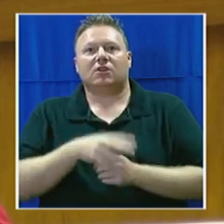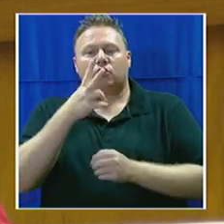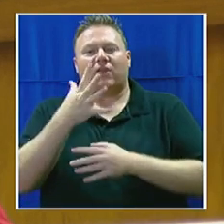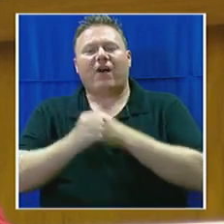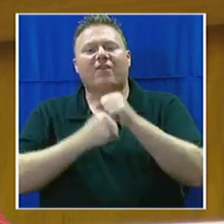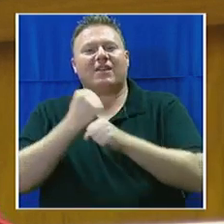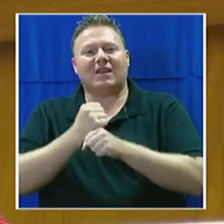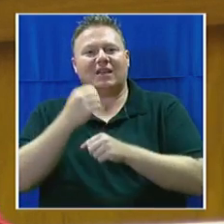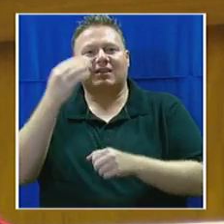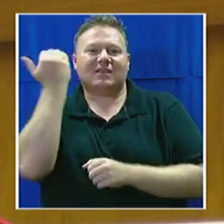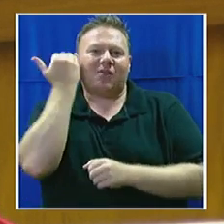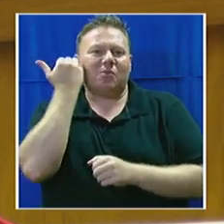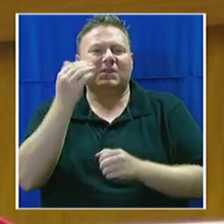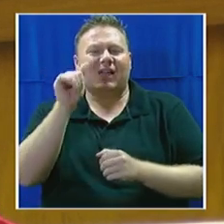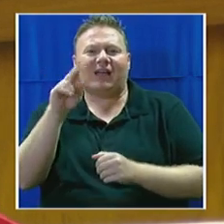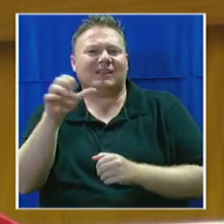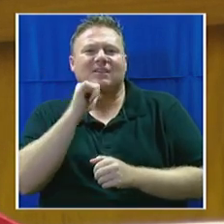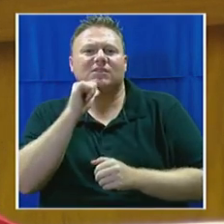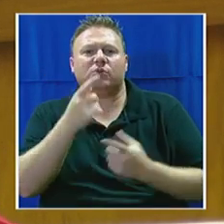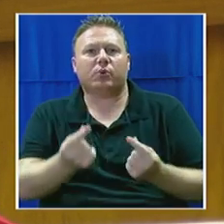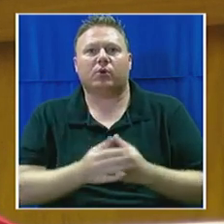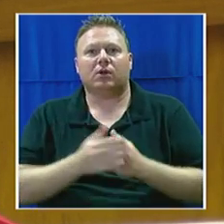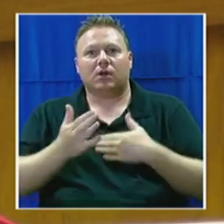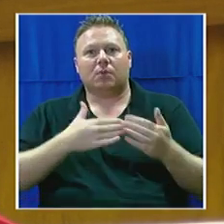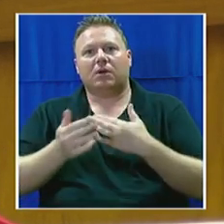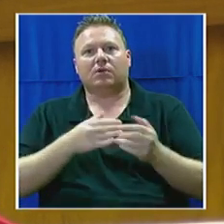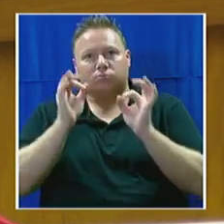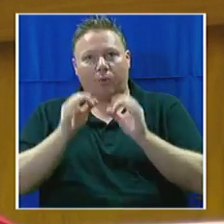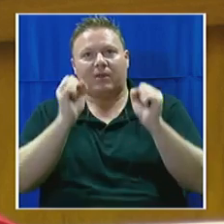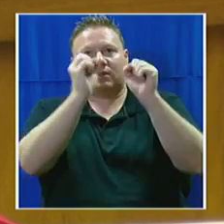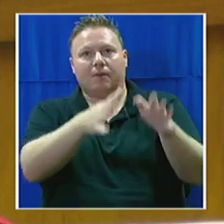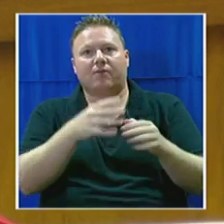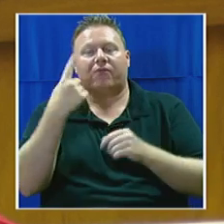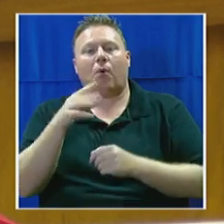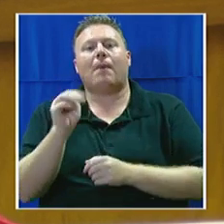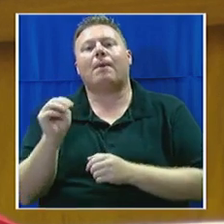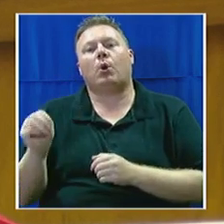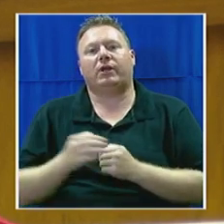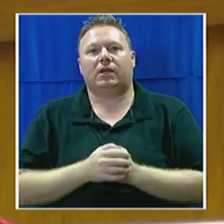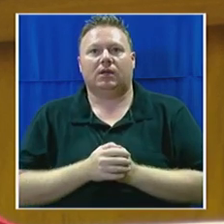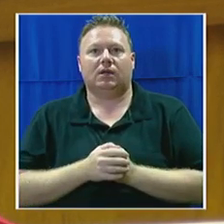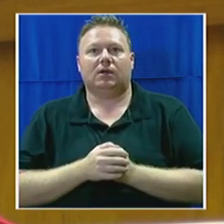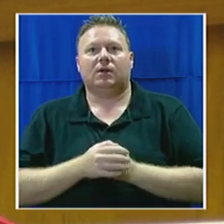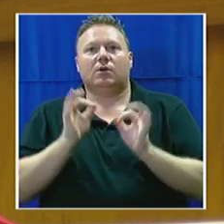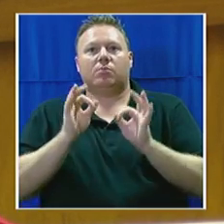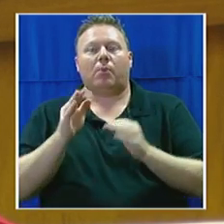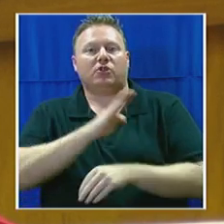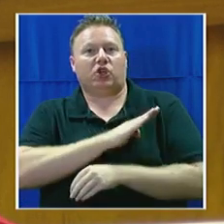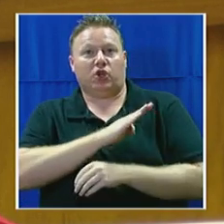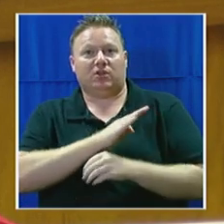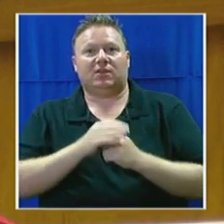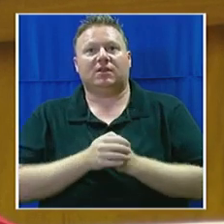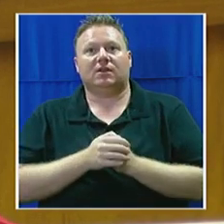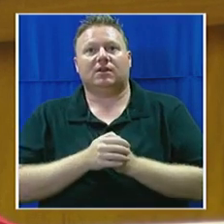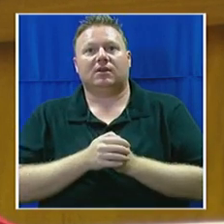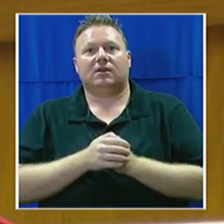years in government. We're going to build proper dumping sites for people of Mamelodi. We're going to put proper security to deal